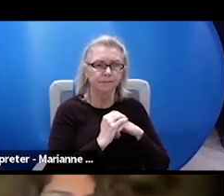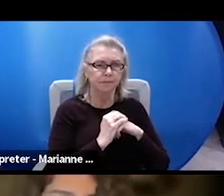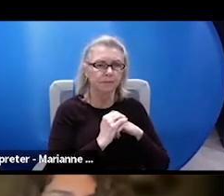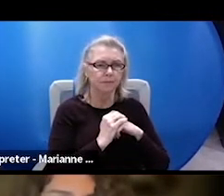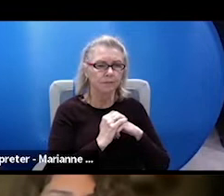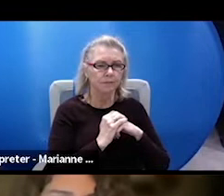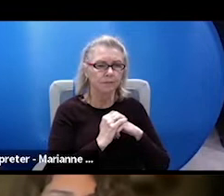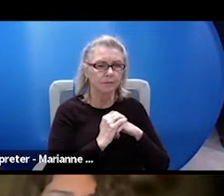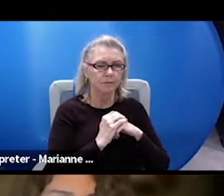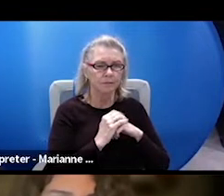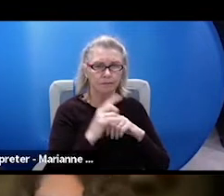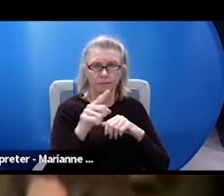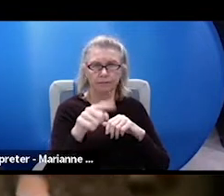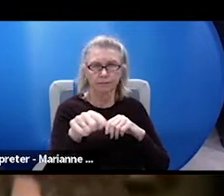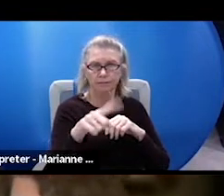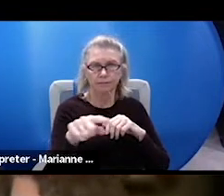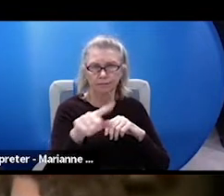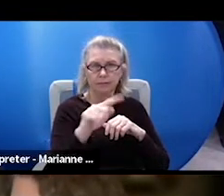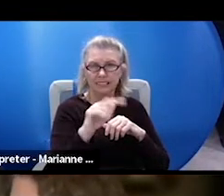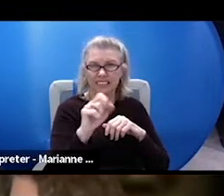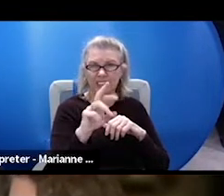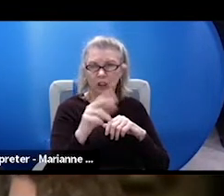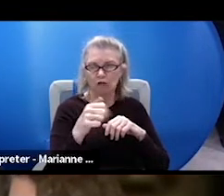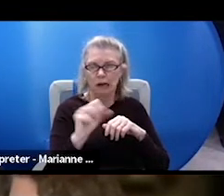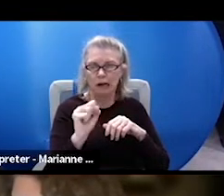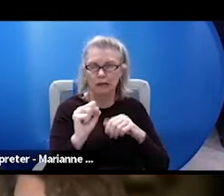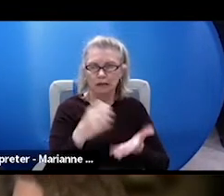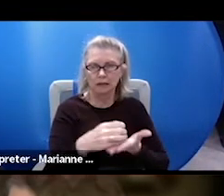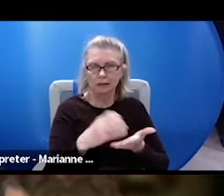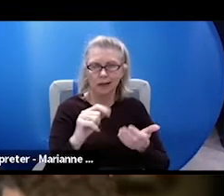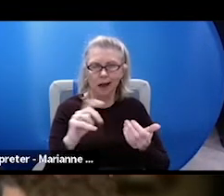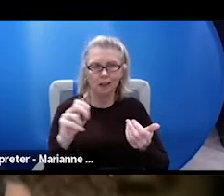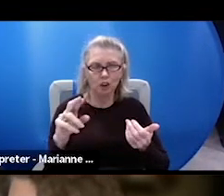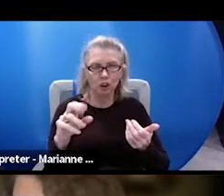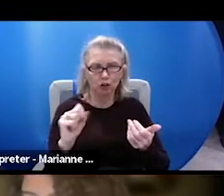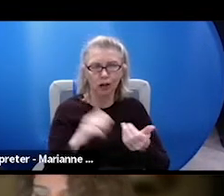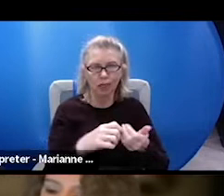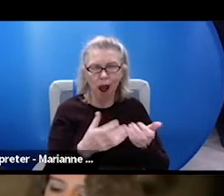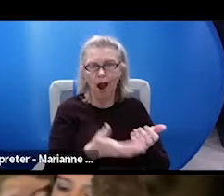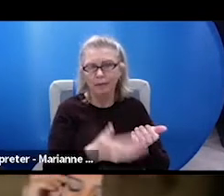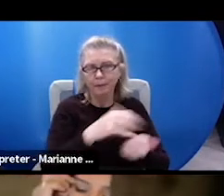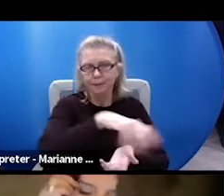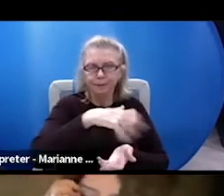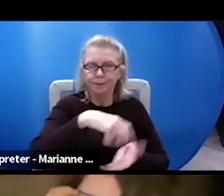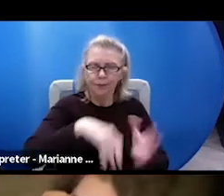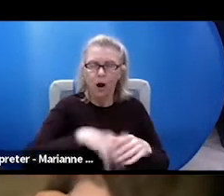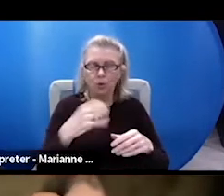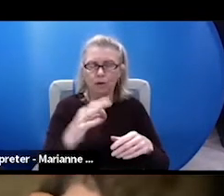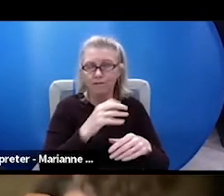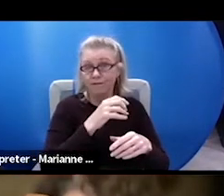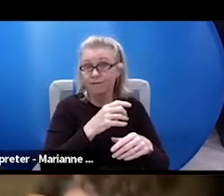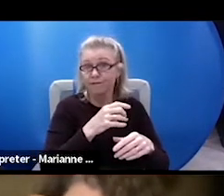These are tear gas canisters collected from the garden. So for the purposes of